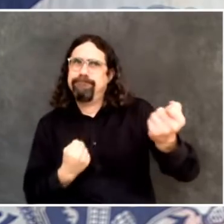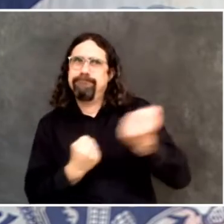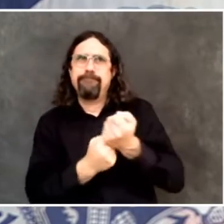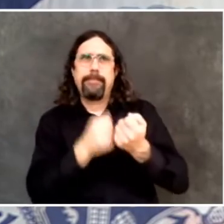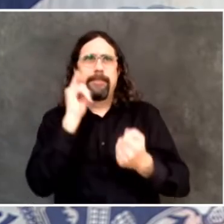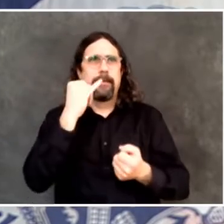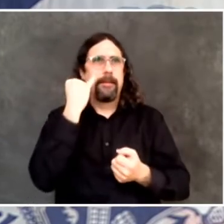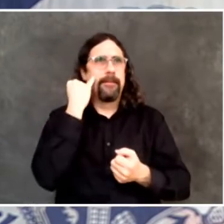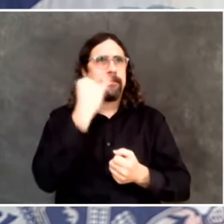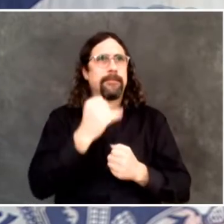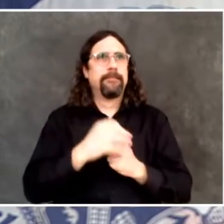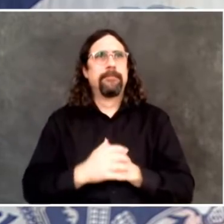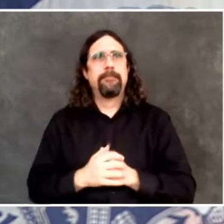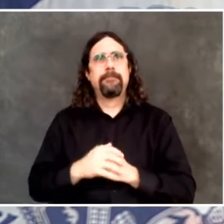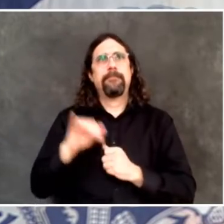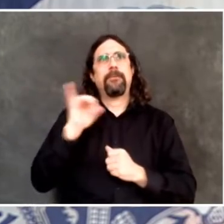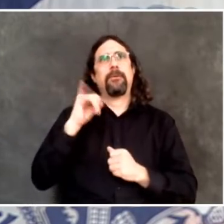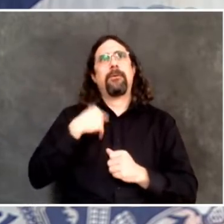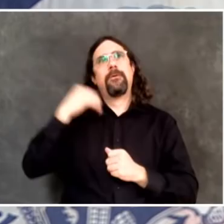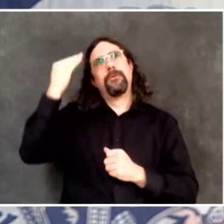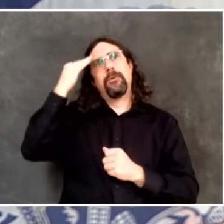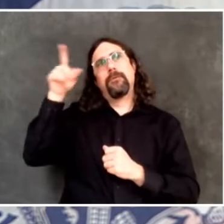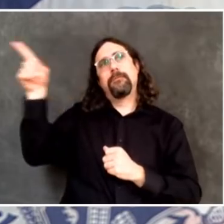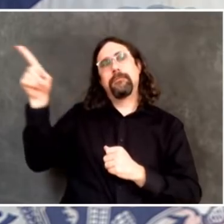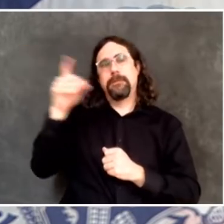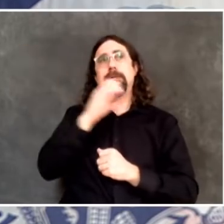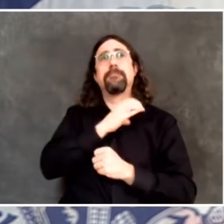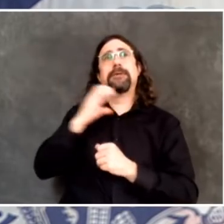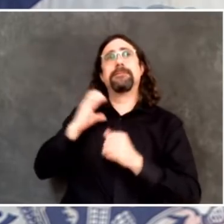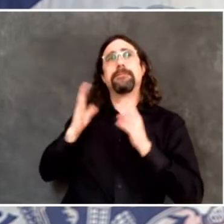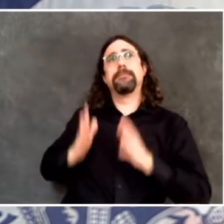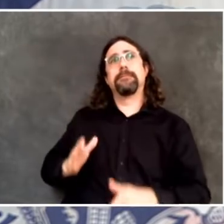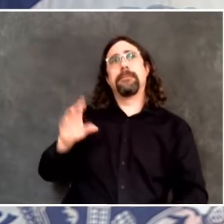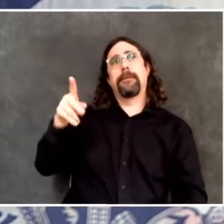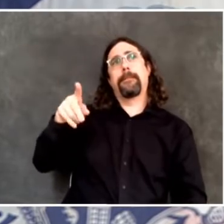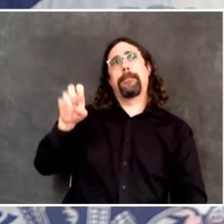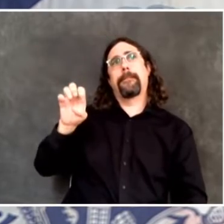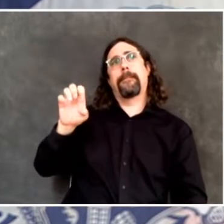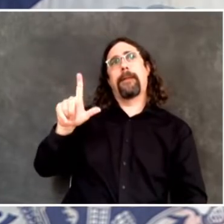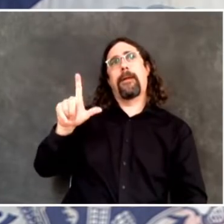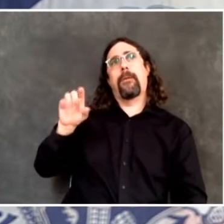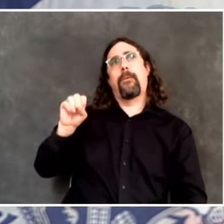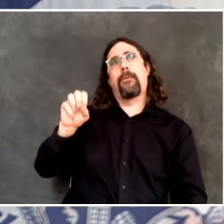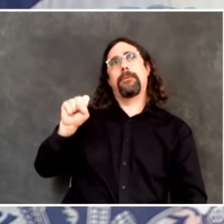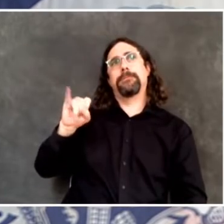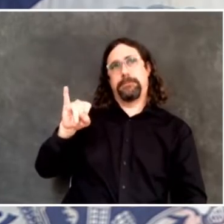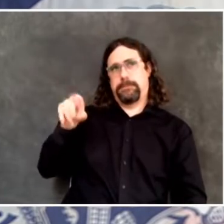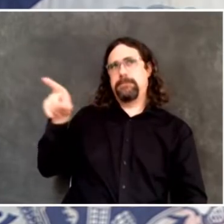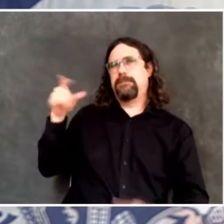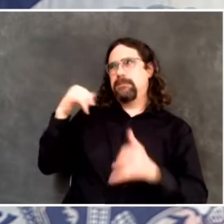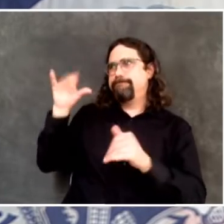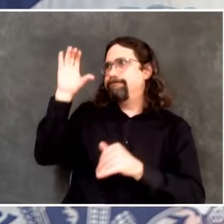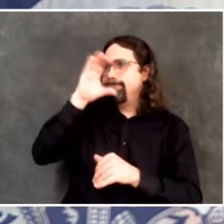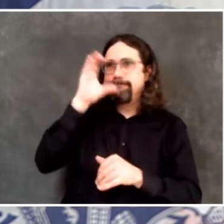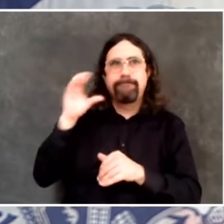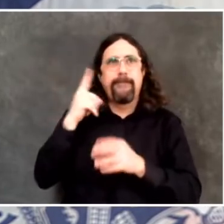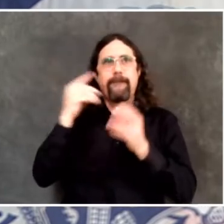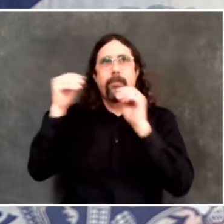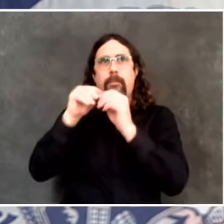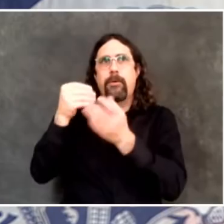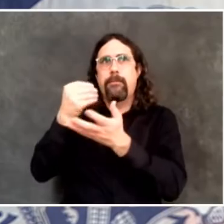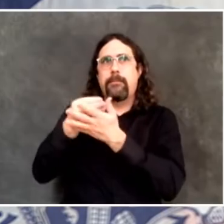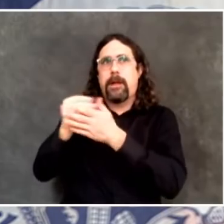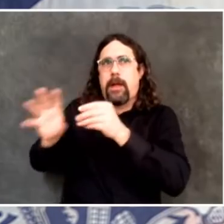in the next stimulus, there'll be money for our hospitals, there'll be money for food banks, money to support small businesses,